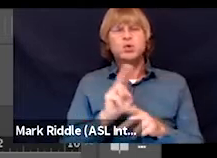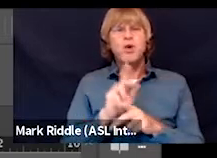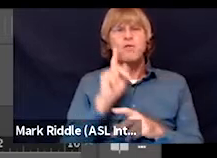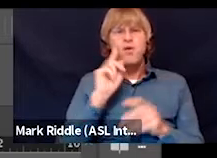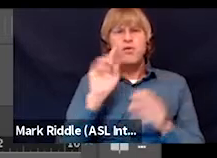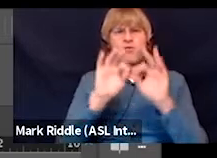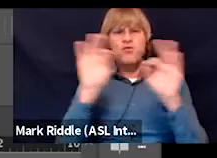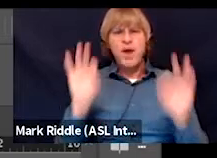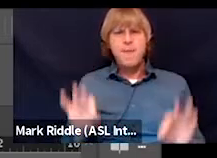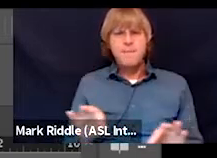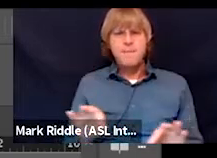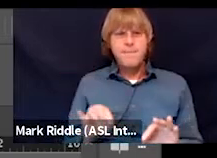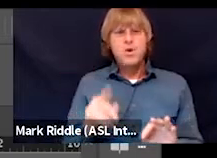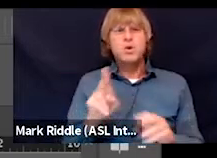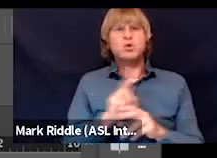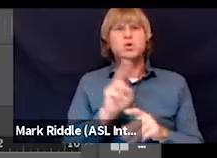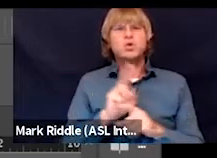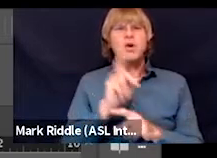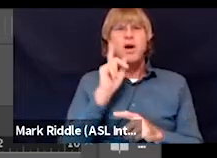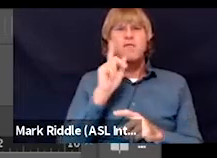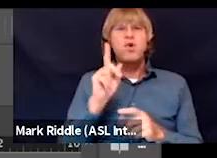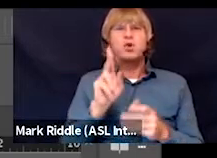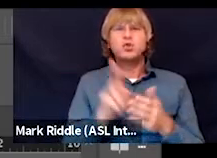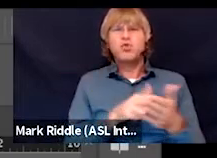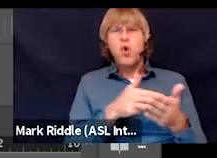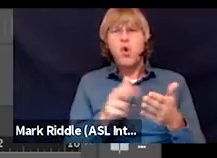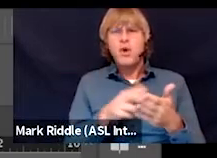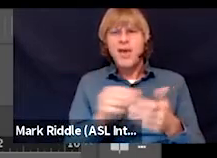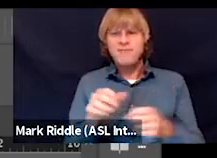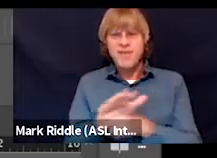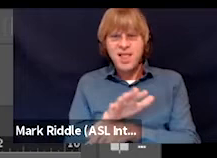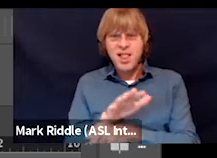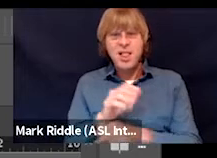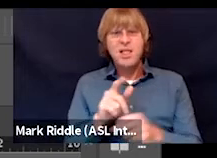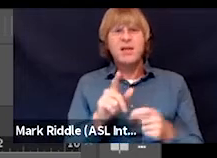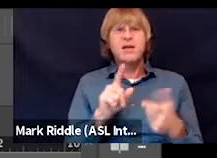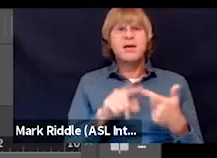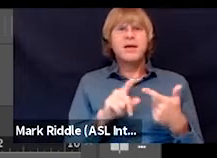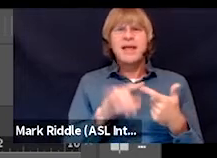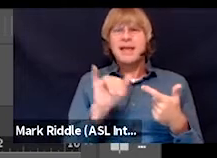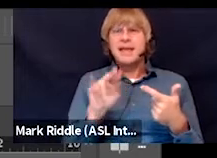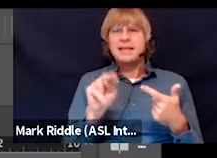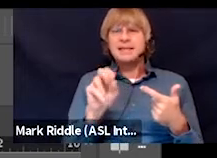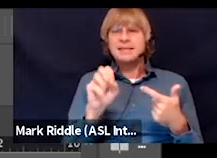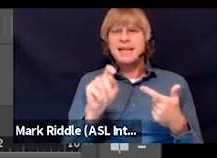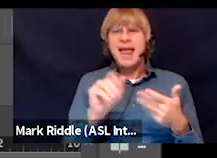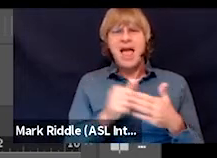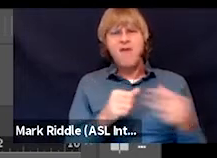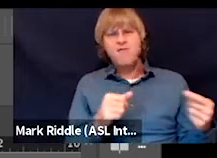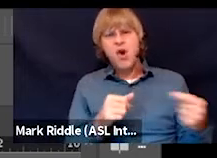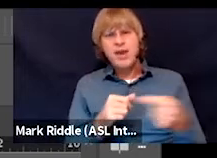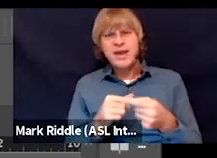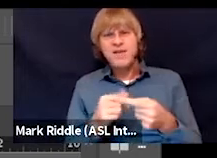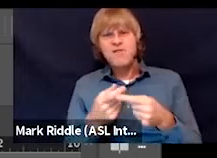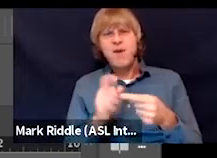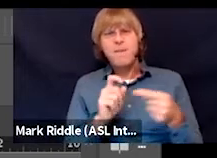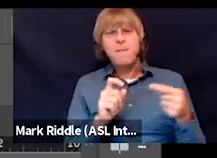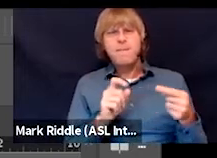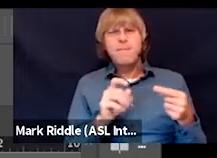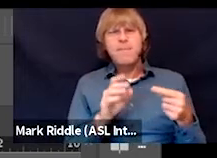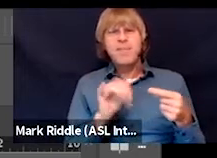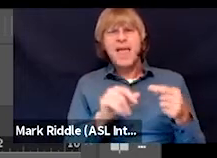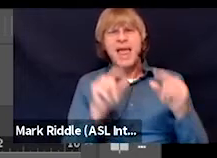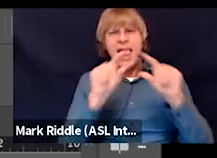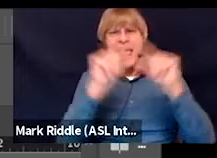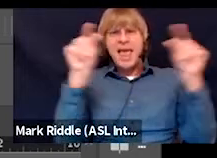frame attributes. You're going to use them for stroke and fill, for inset, how far in from your edge